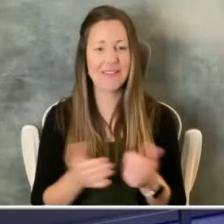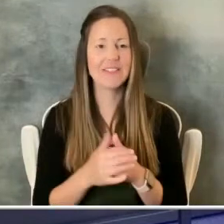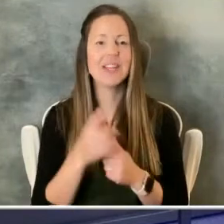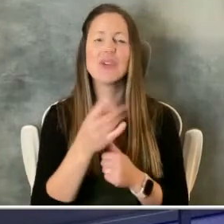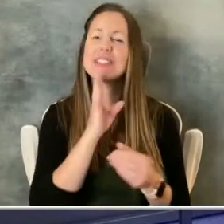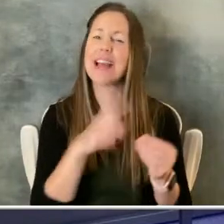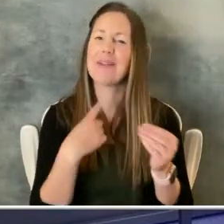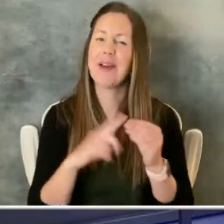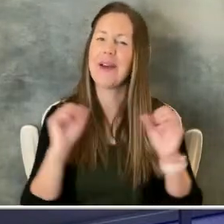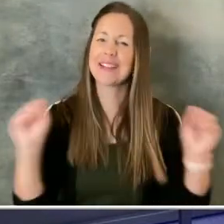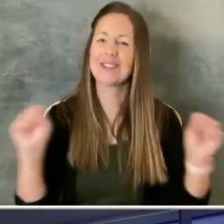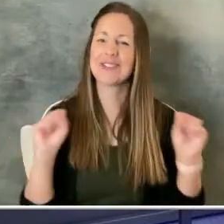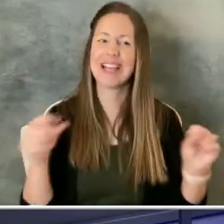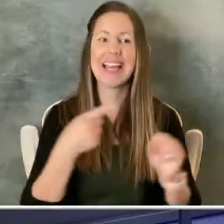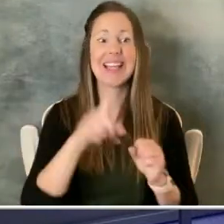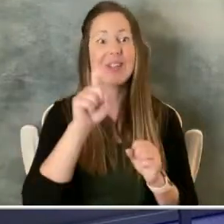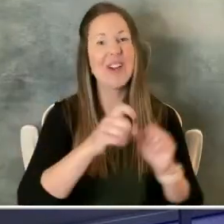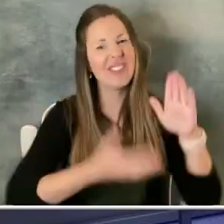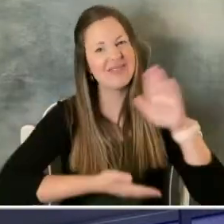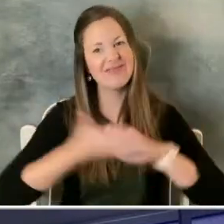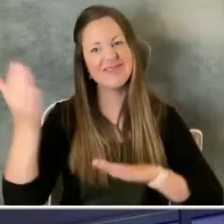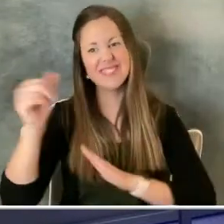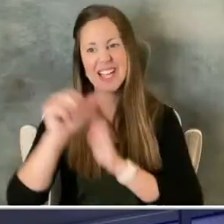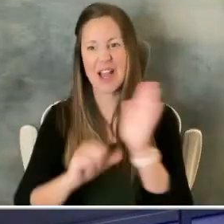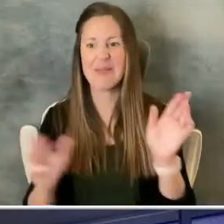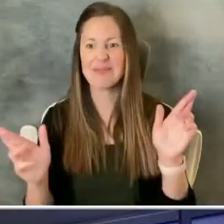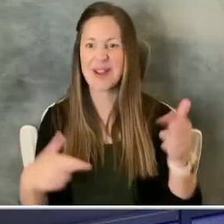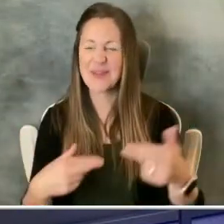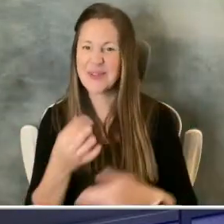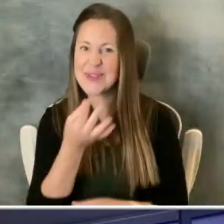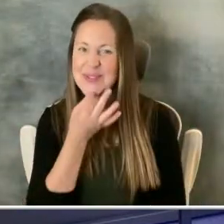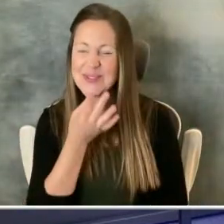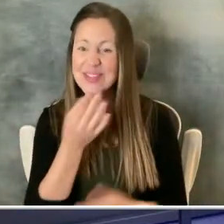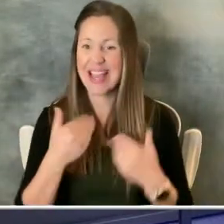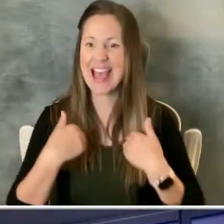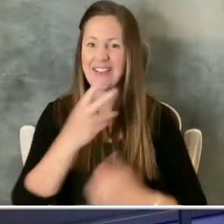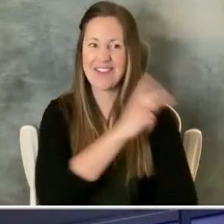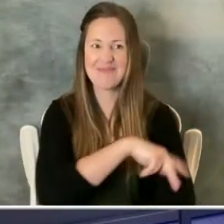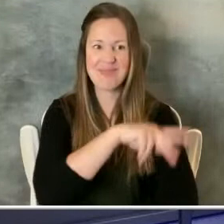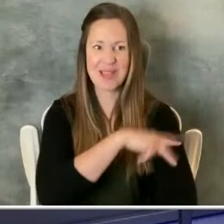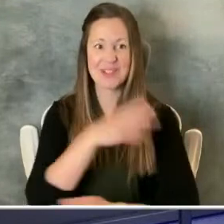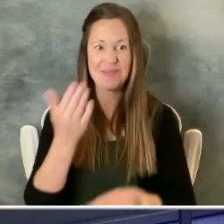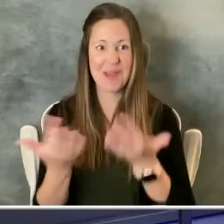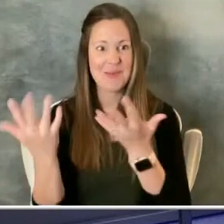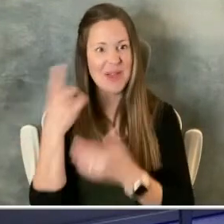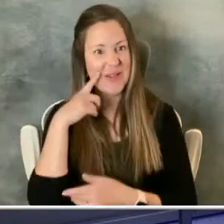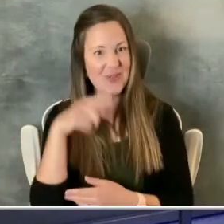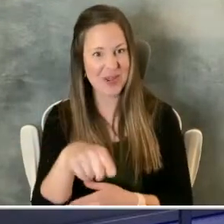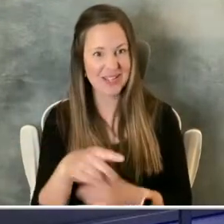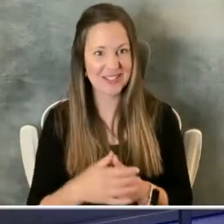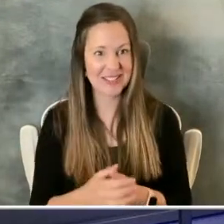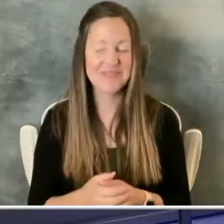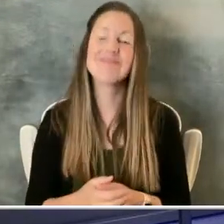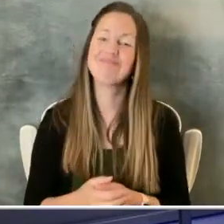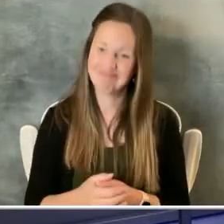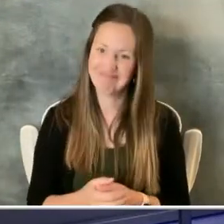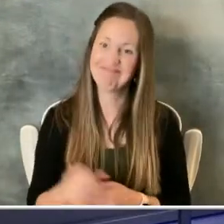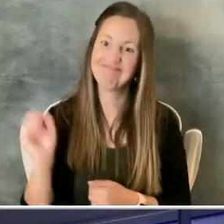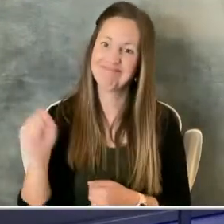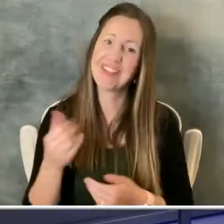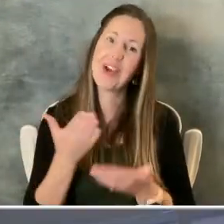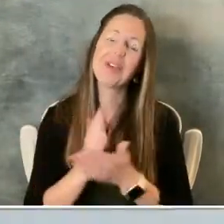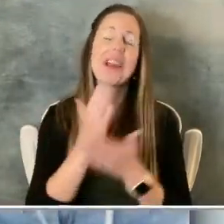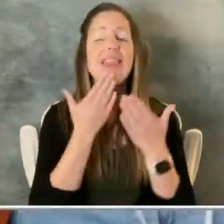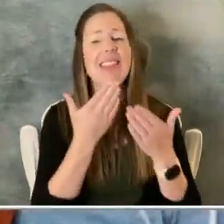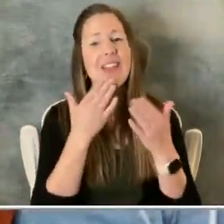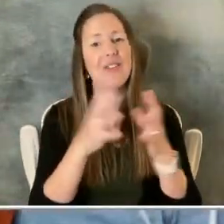to the operating room because you have a patient, I think, who may be waiting for you pretty closely. Absolutely. All right. Thank you very much, Dr. Holzberlein.